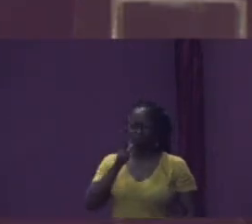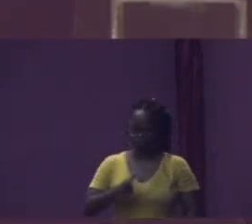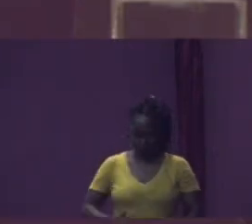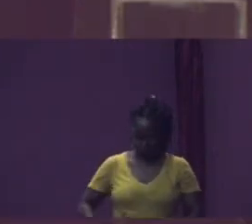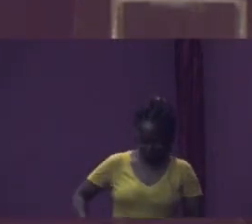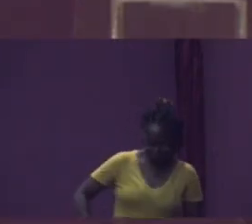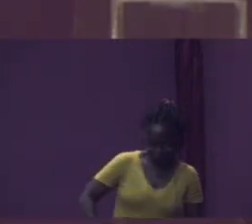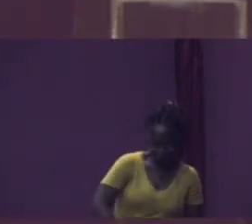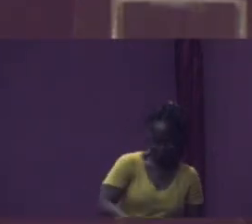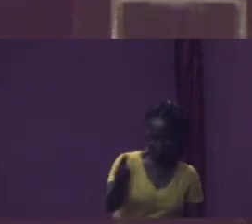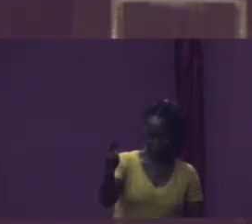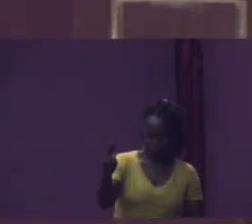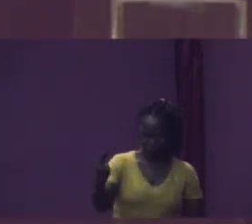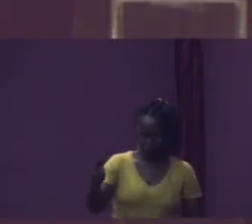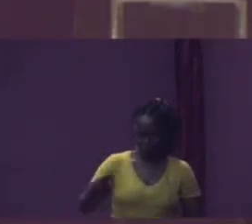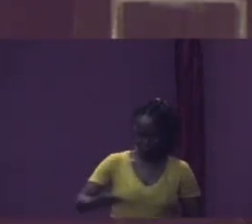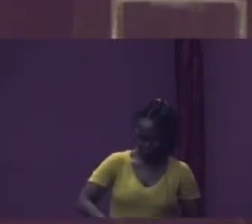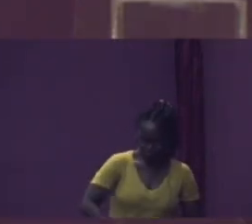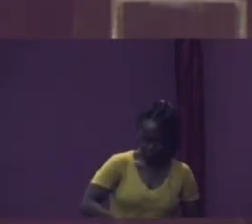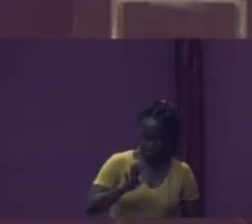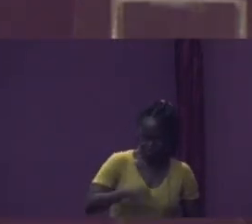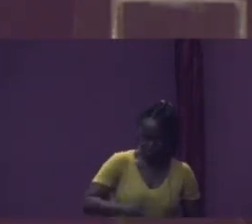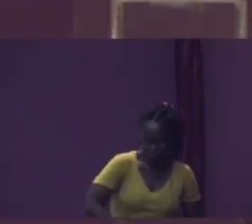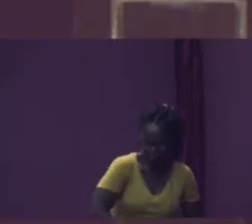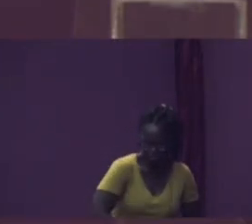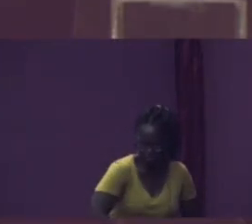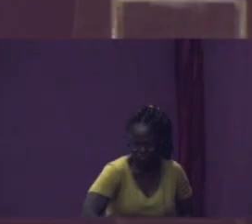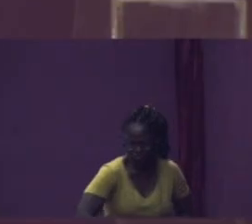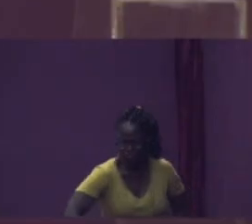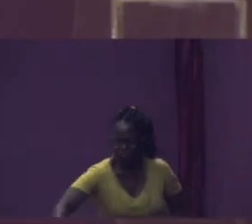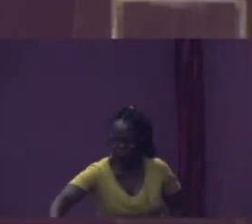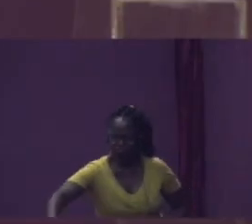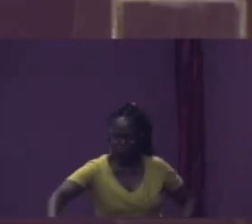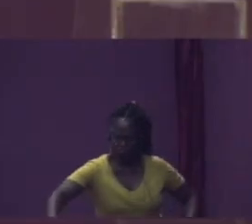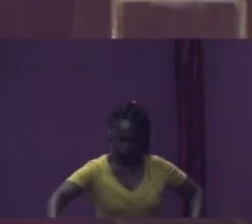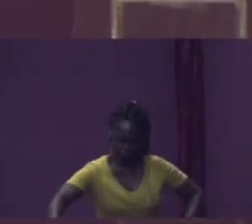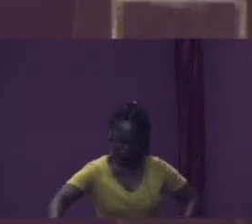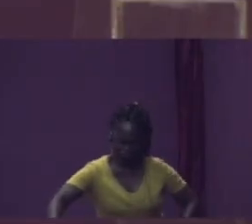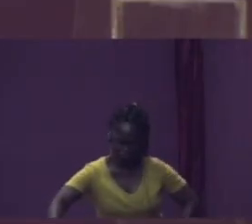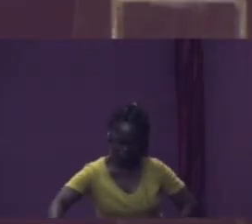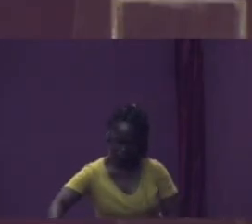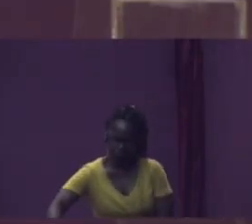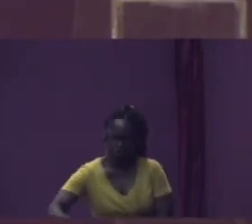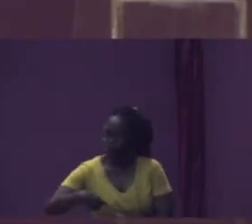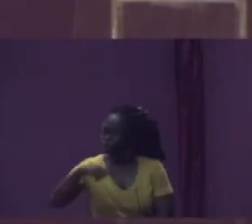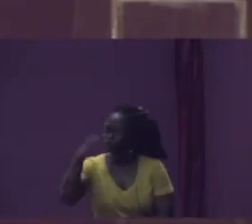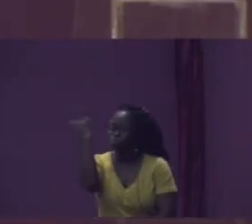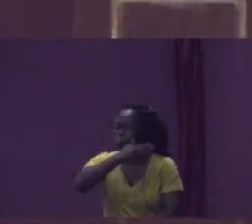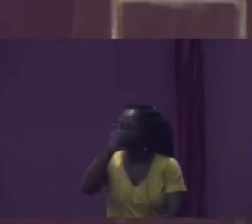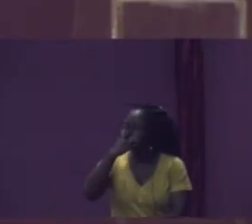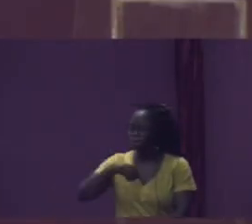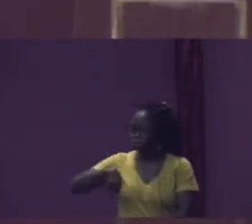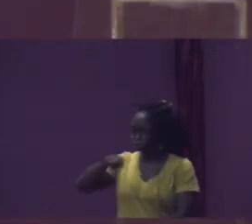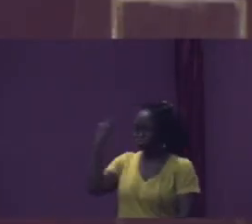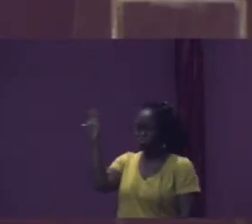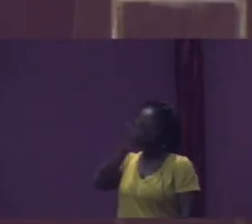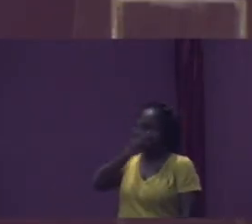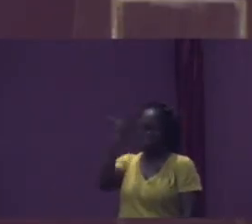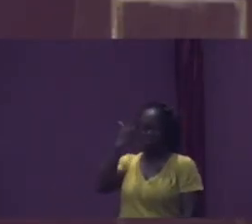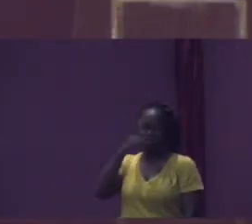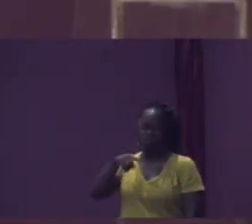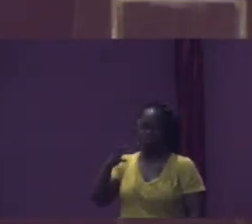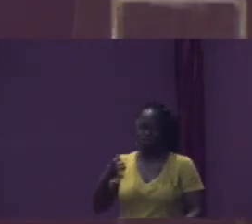so there's a lot that happens that we don't see when we just appreciate a small scar and a healthy baby, right? The quality of care can be